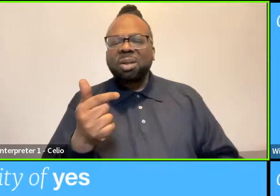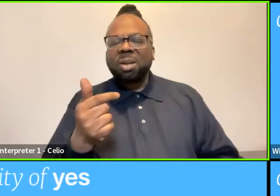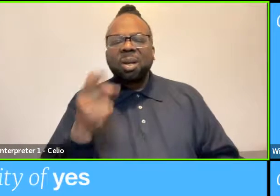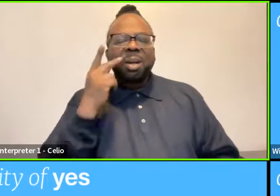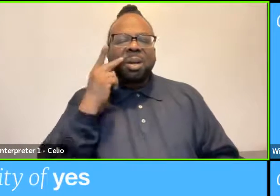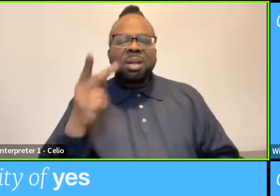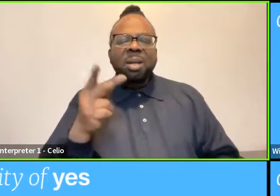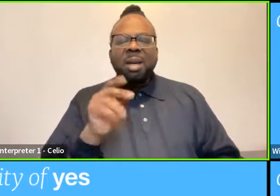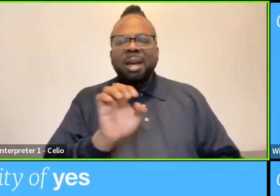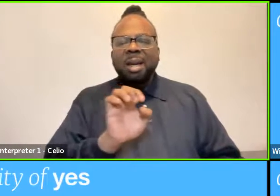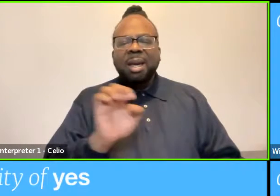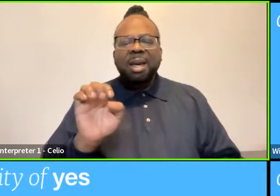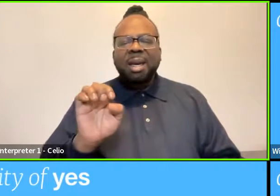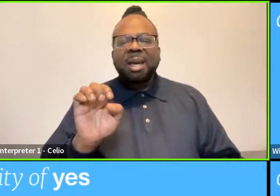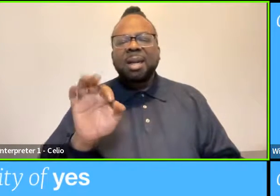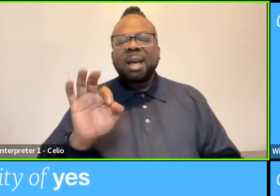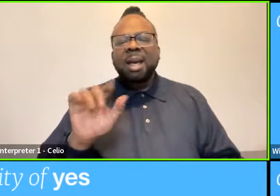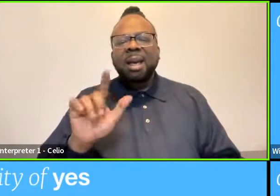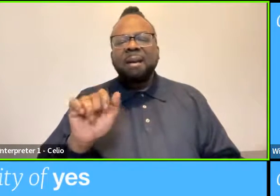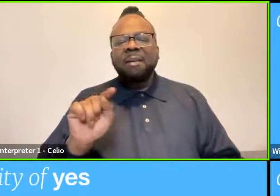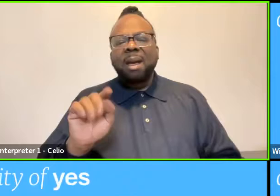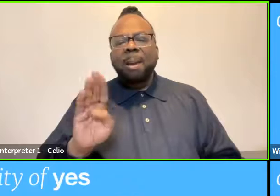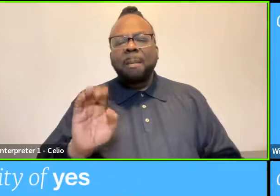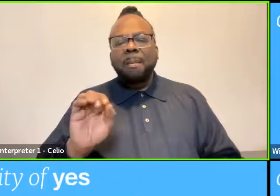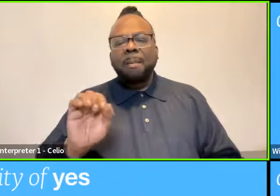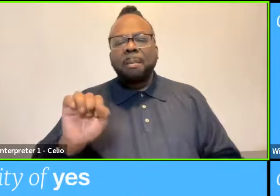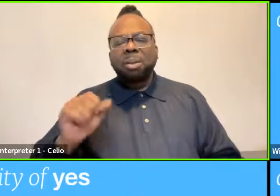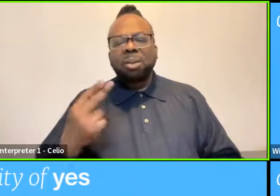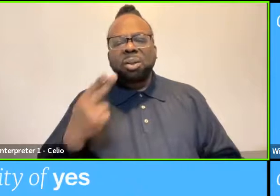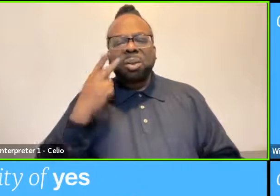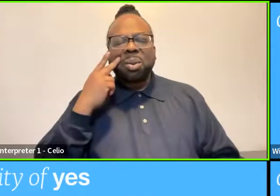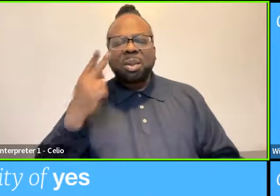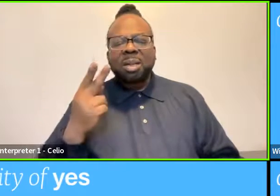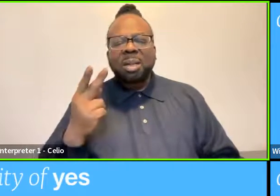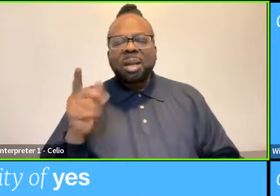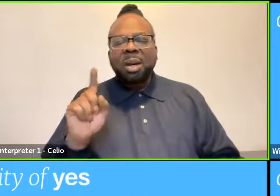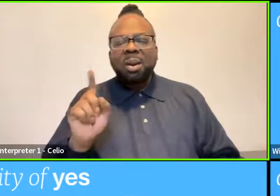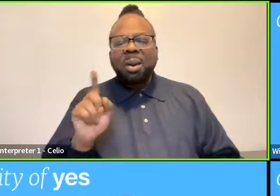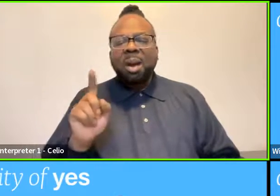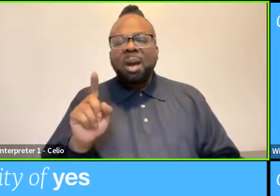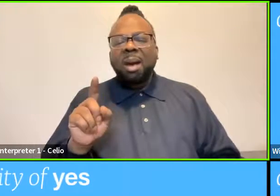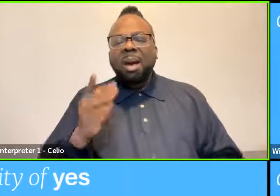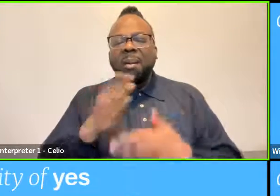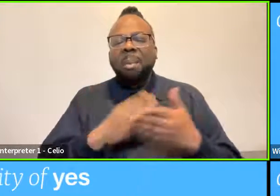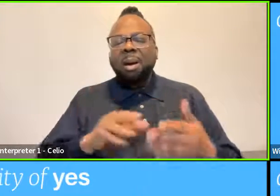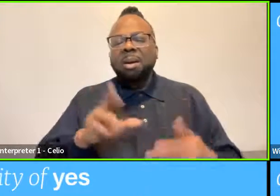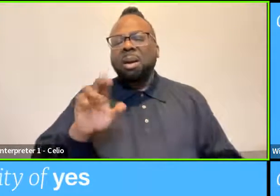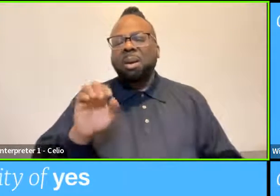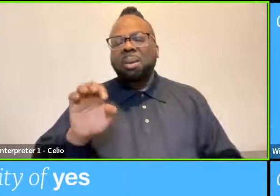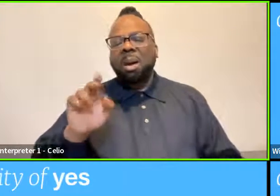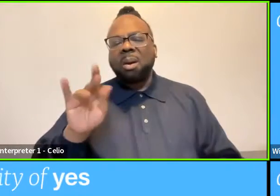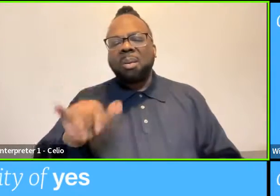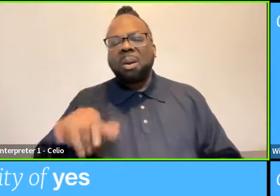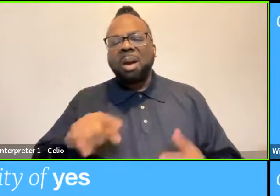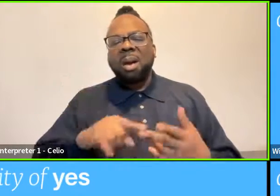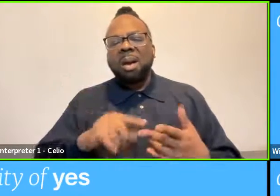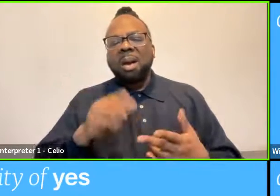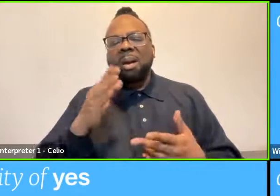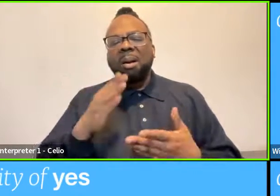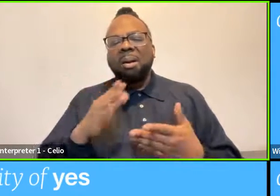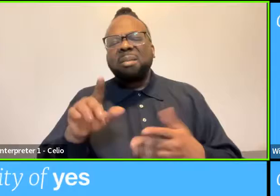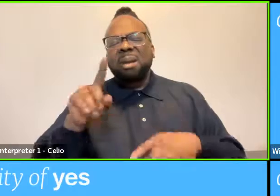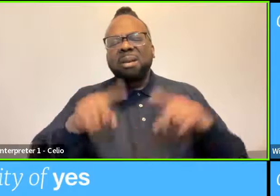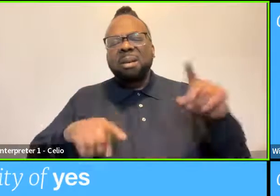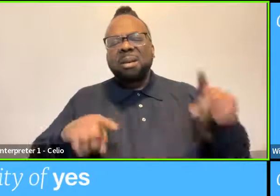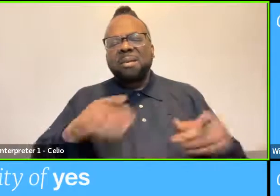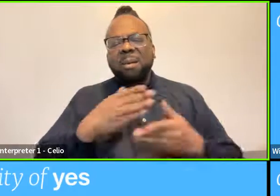East Flatbush. I see questions in the chat from East Flatbush. You see it in, you know, parts of the Rockaways. You see it in parts of, you know, Bedford Park, different parts